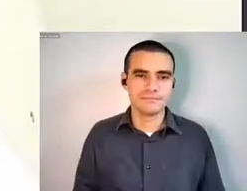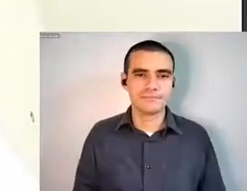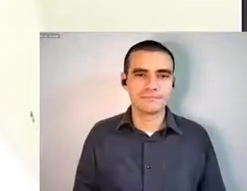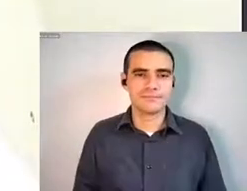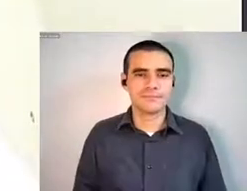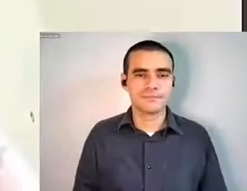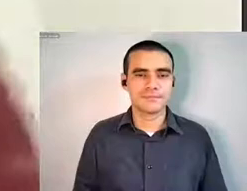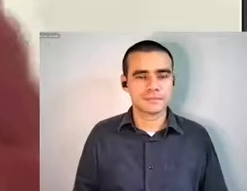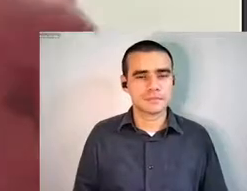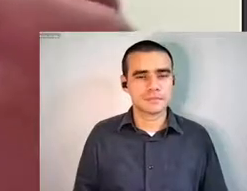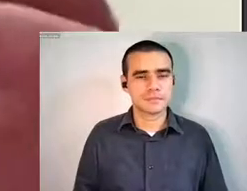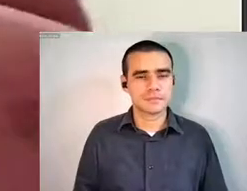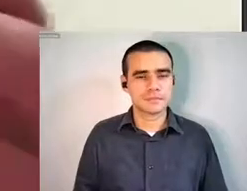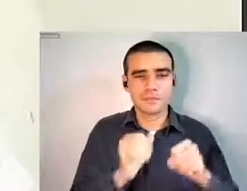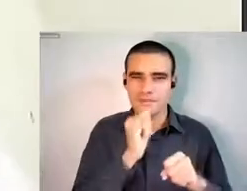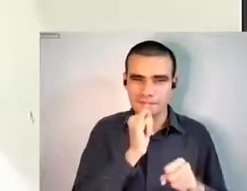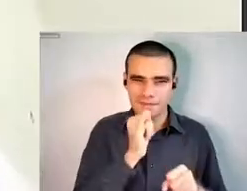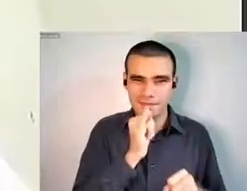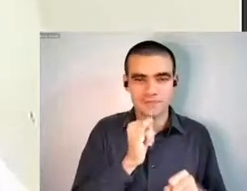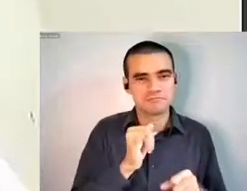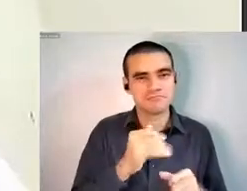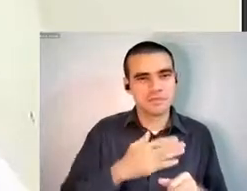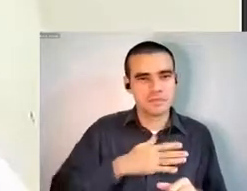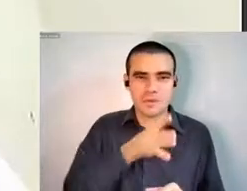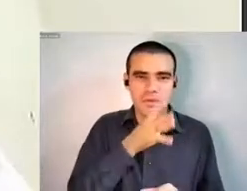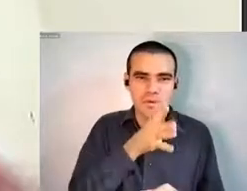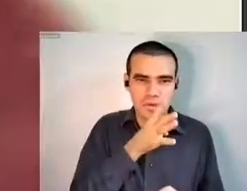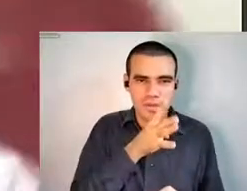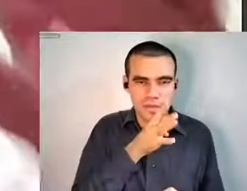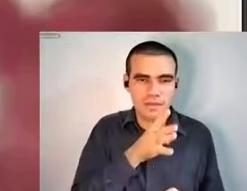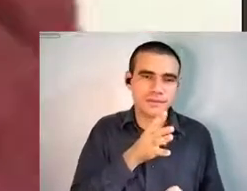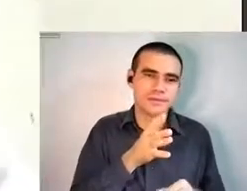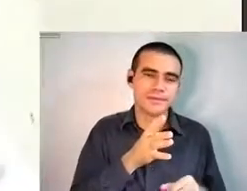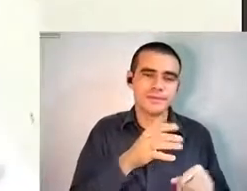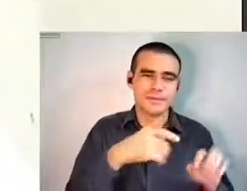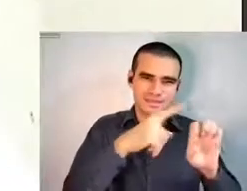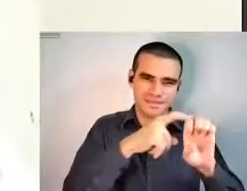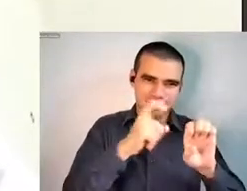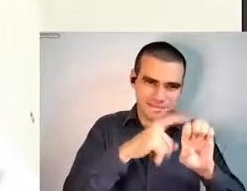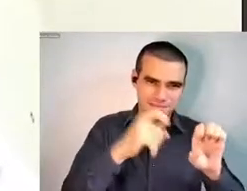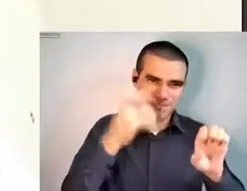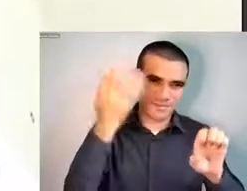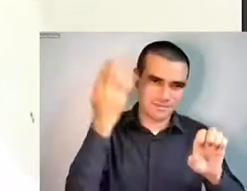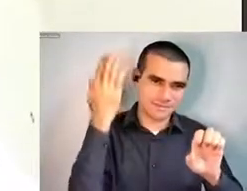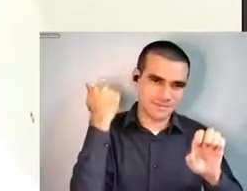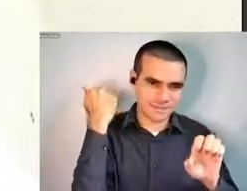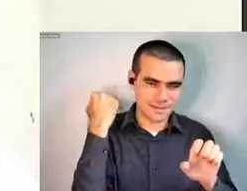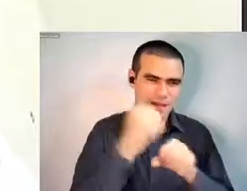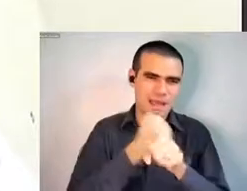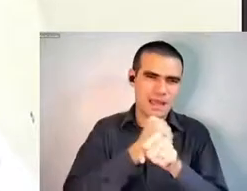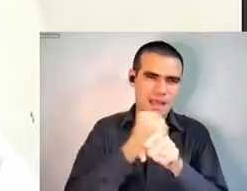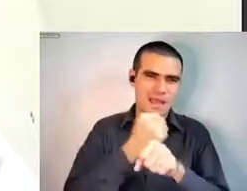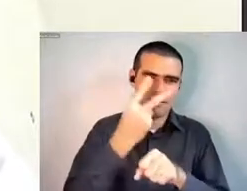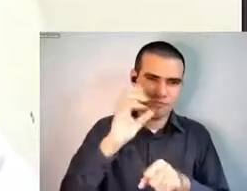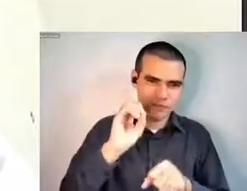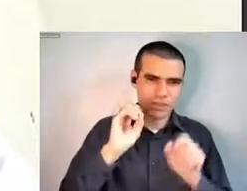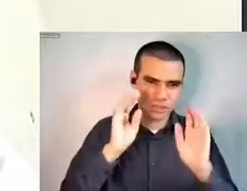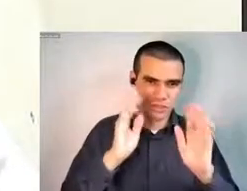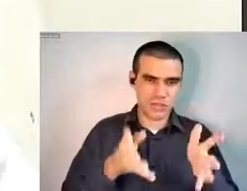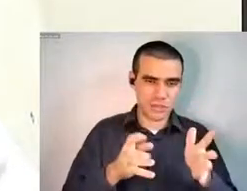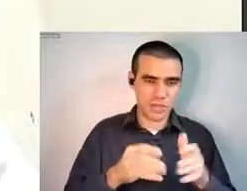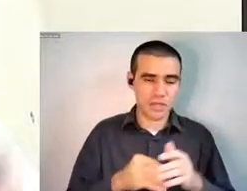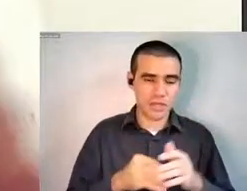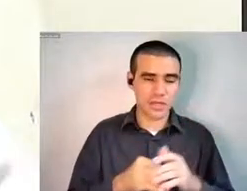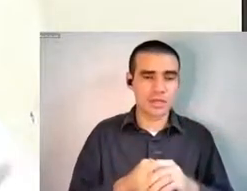give an example here, a personal example of a venture that I developed kind of 20 years